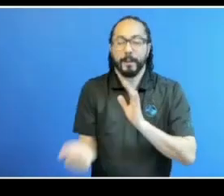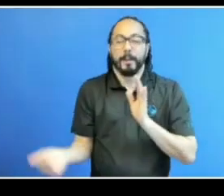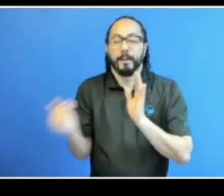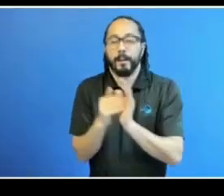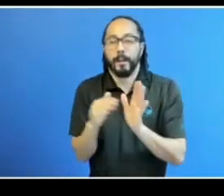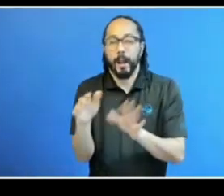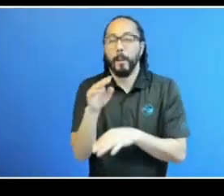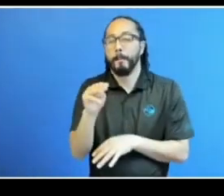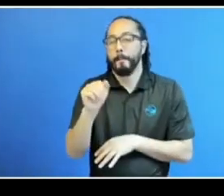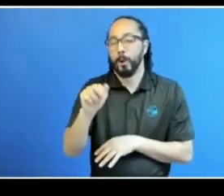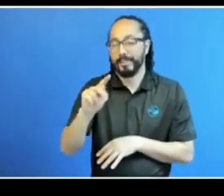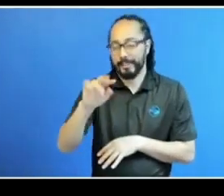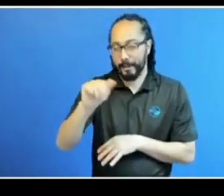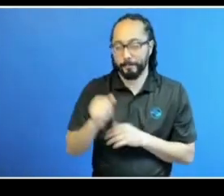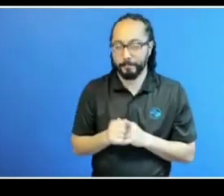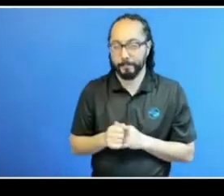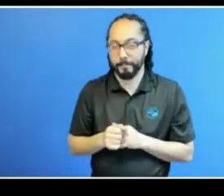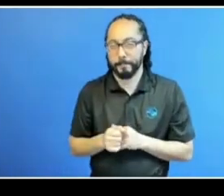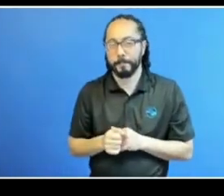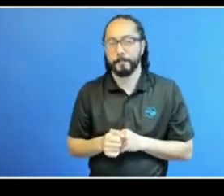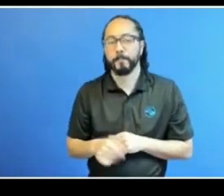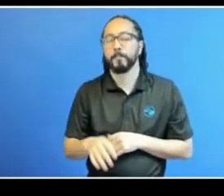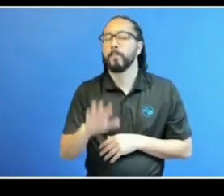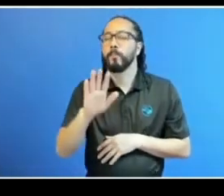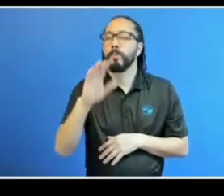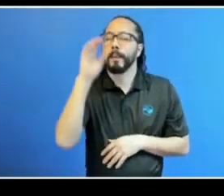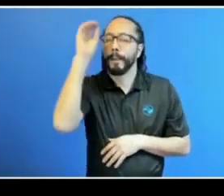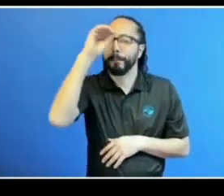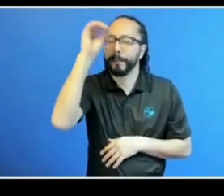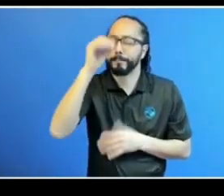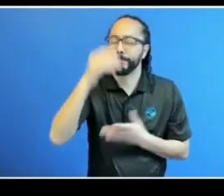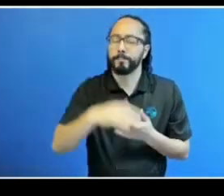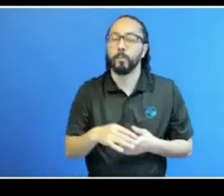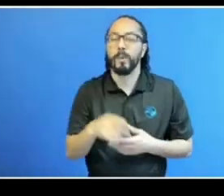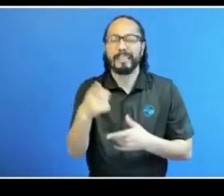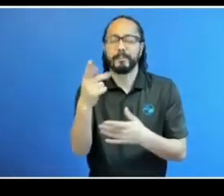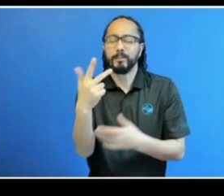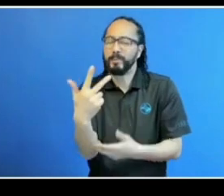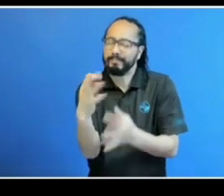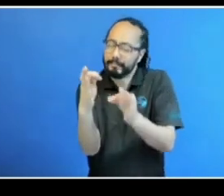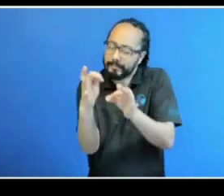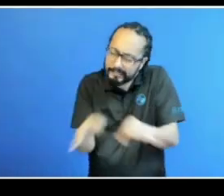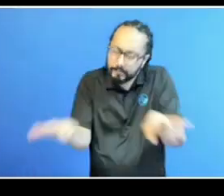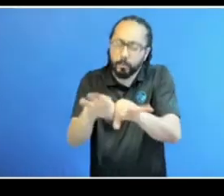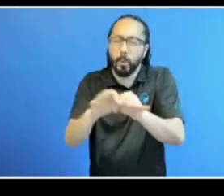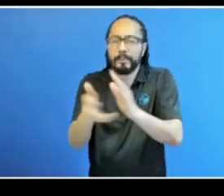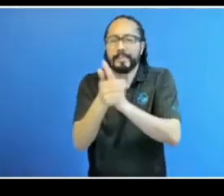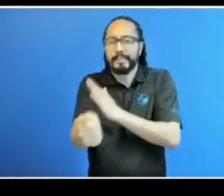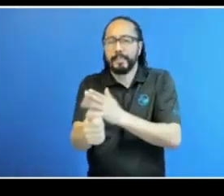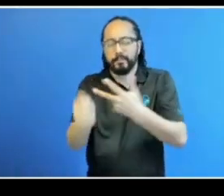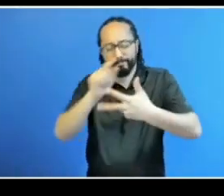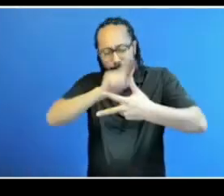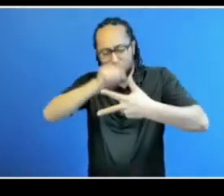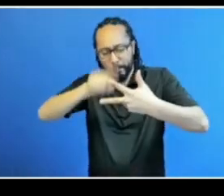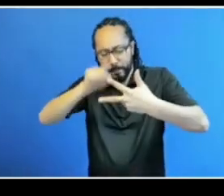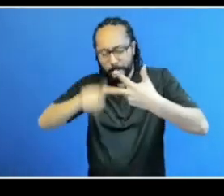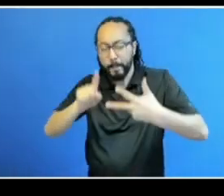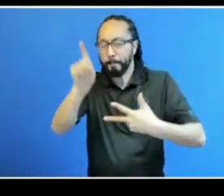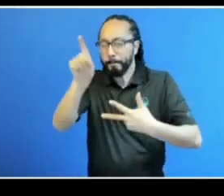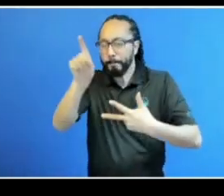Martina. In your opinion, what are 3 essential skills that you must possess to become a successful